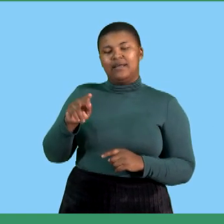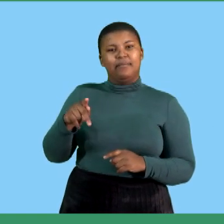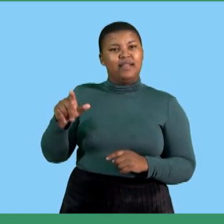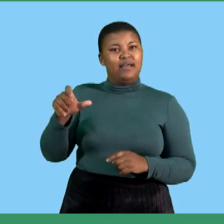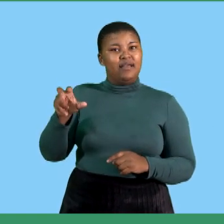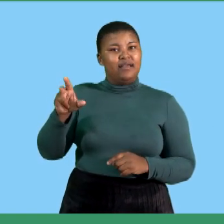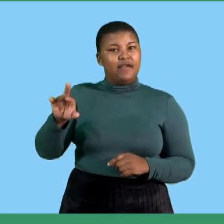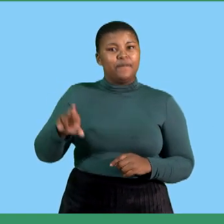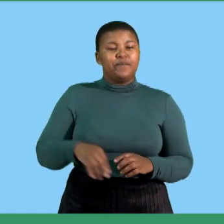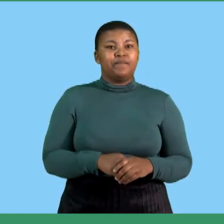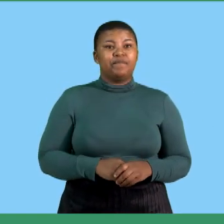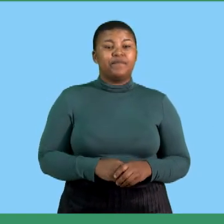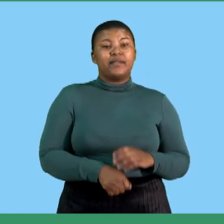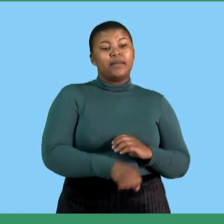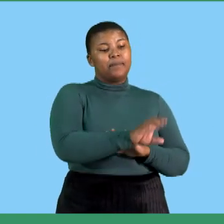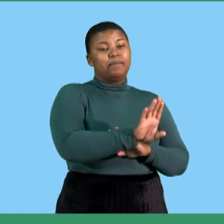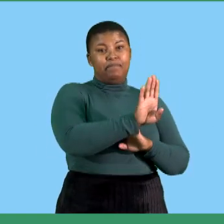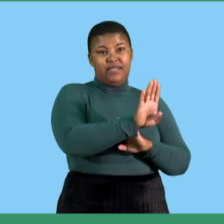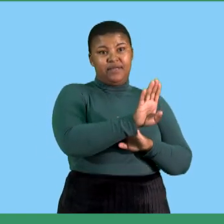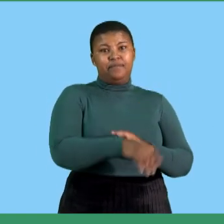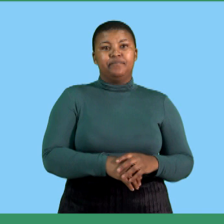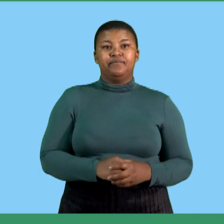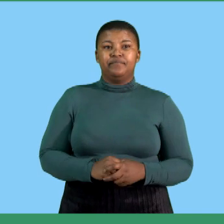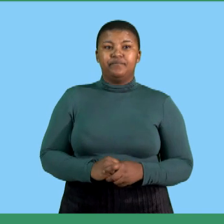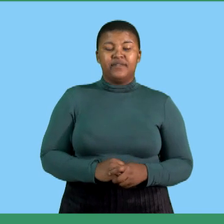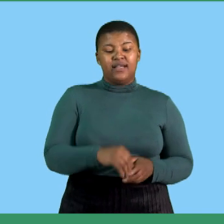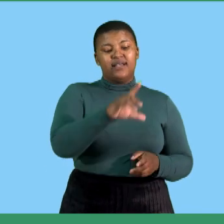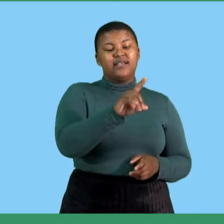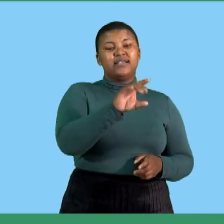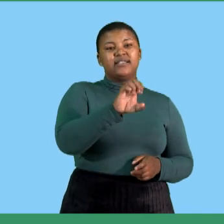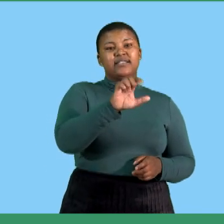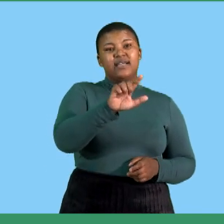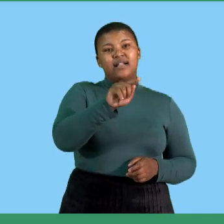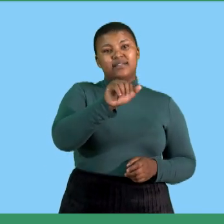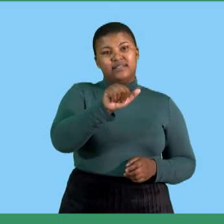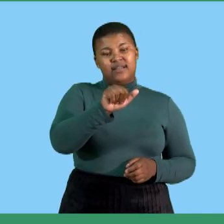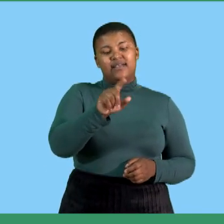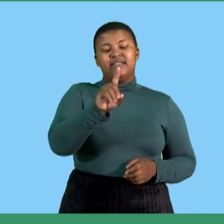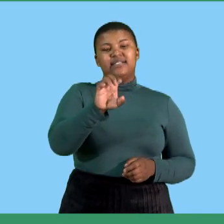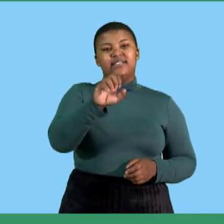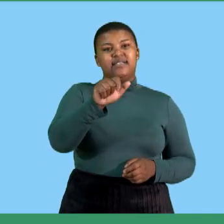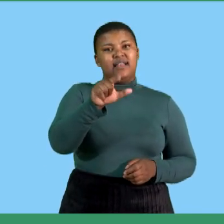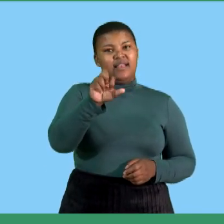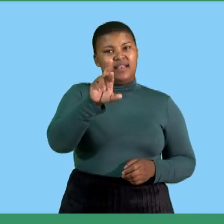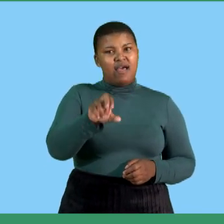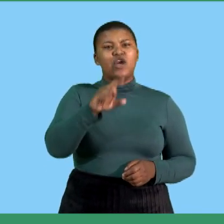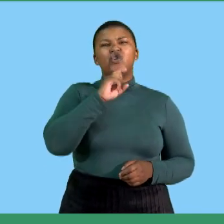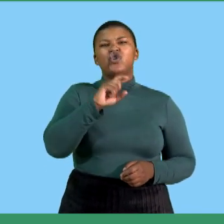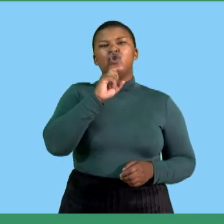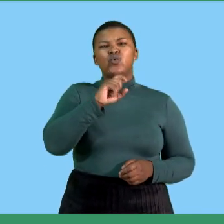supplier. Let's take a look at statement B. Delta dealer makes use of